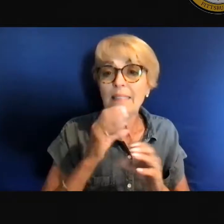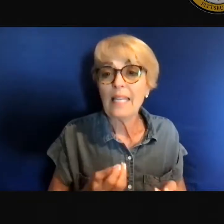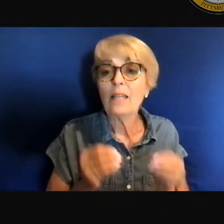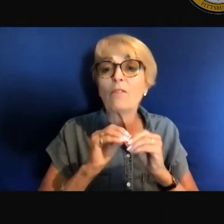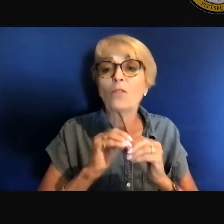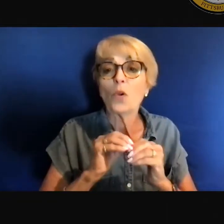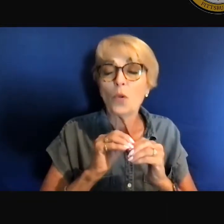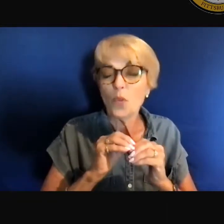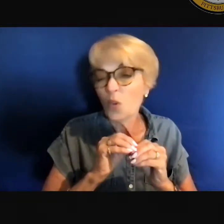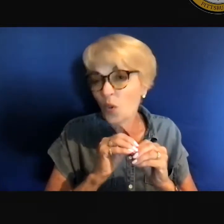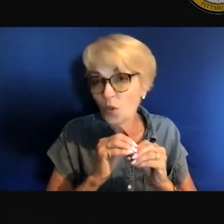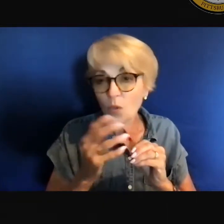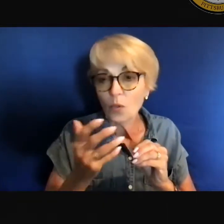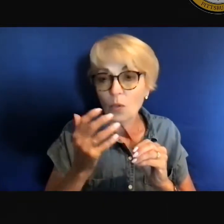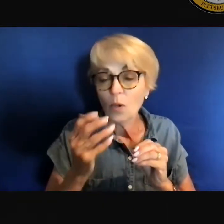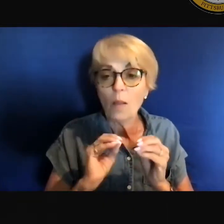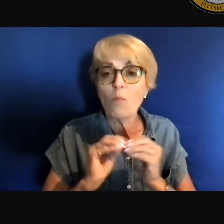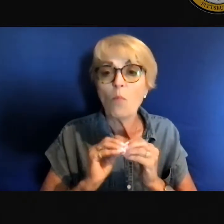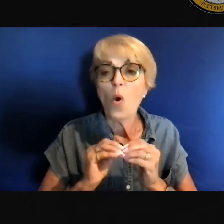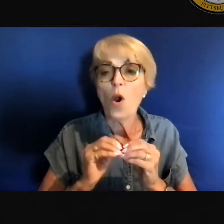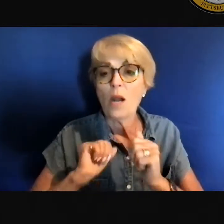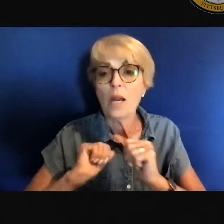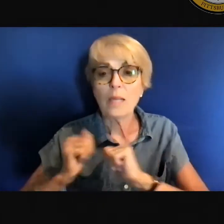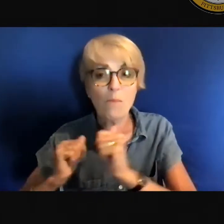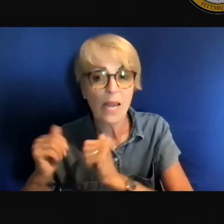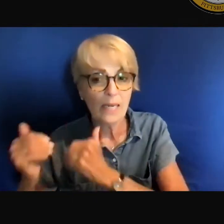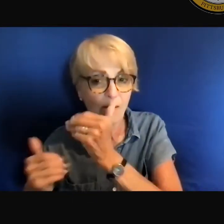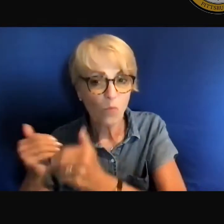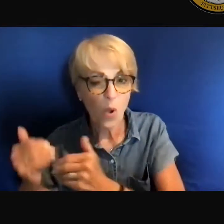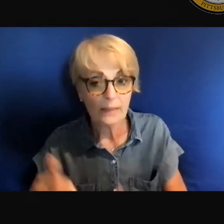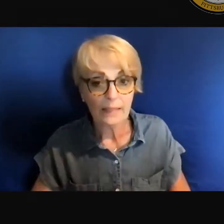respondents or a more competitive process, happy to do so.